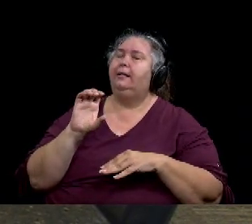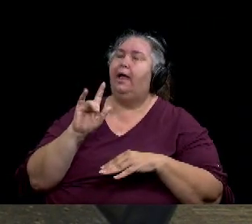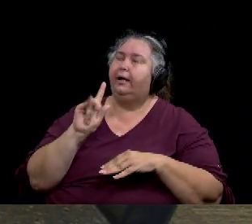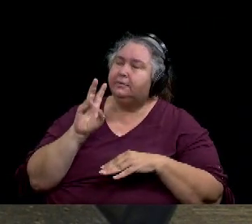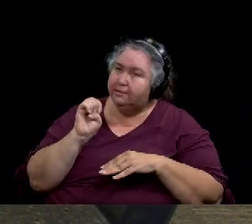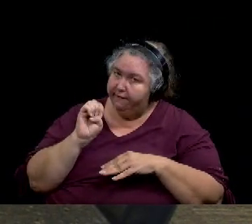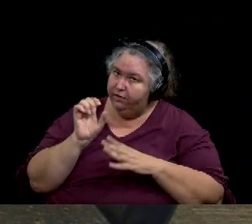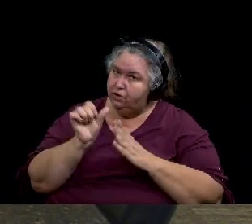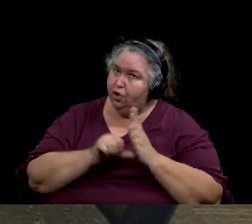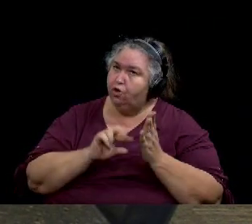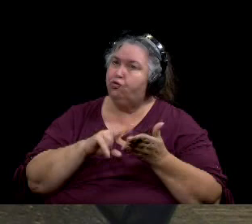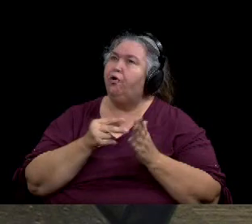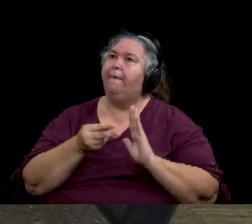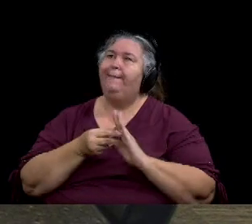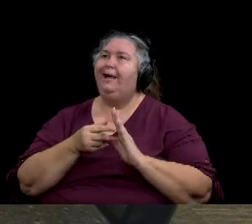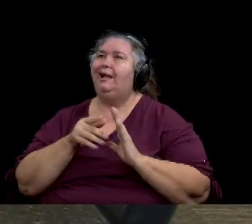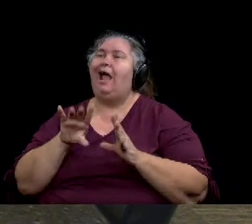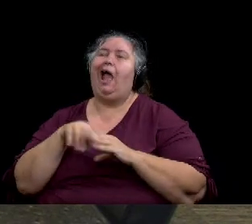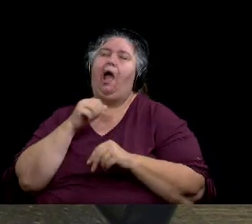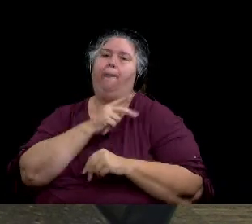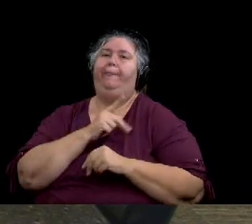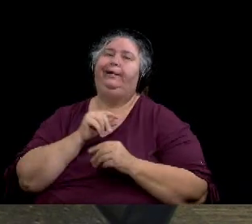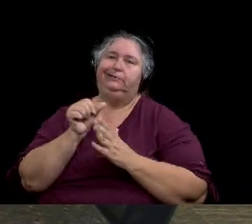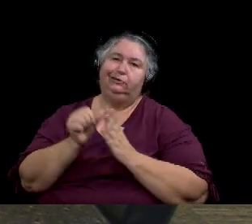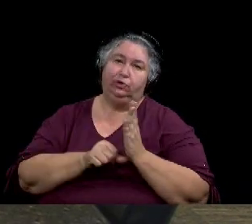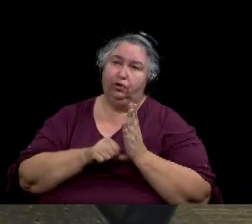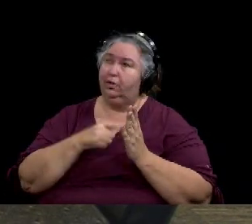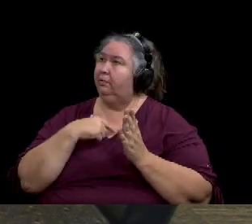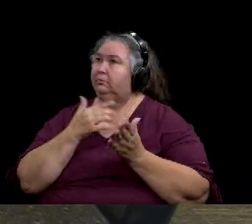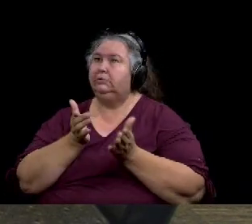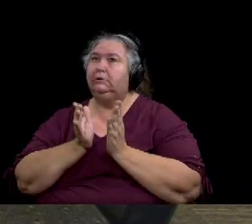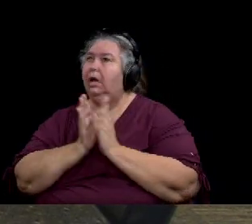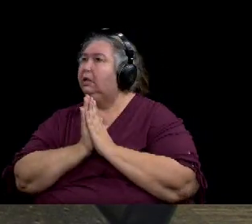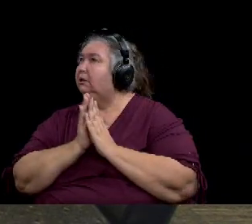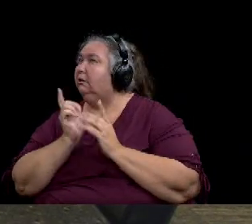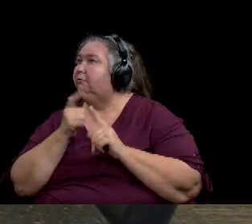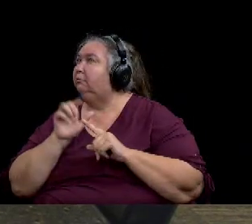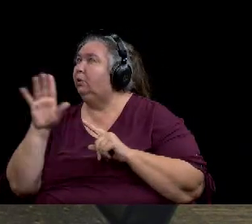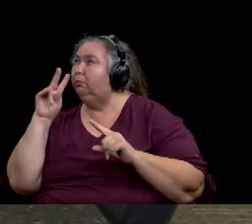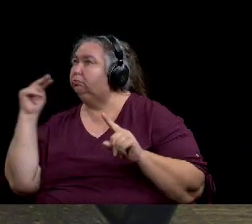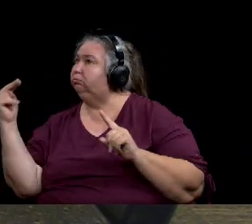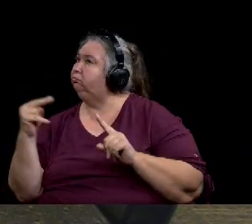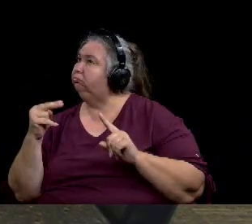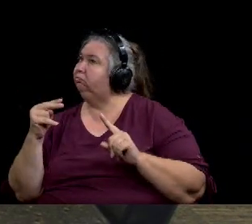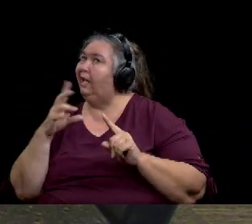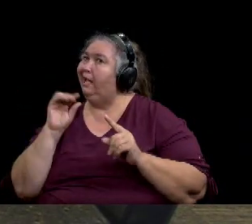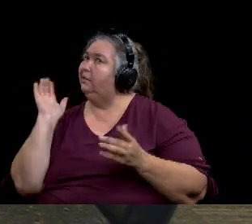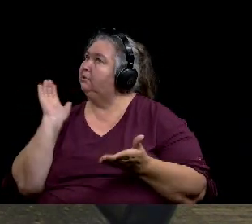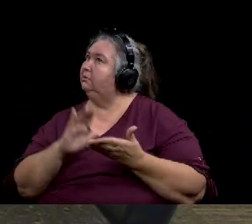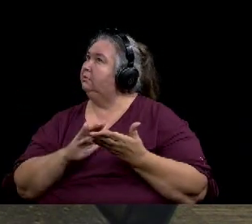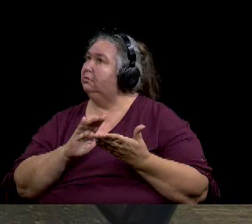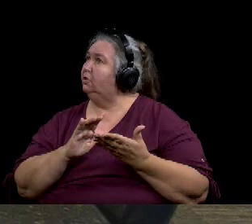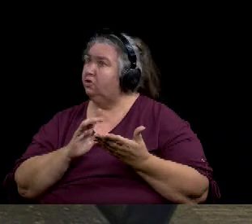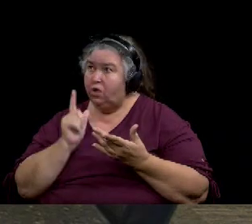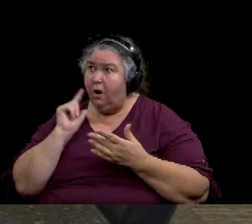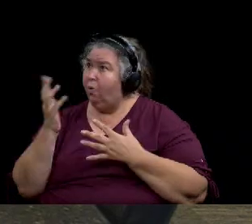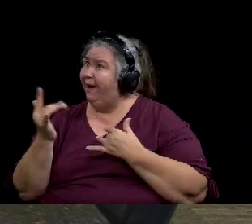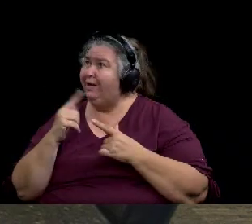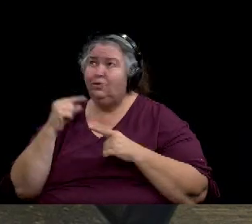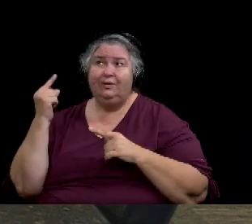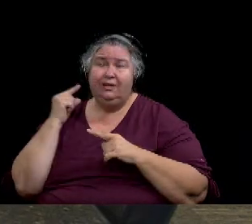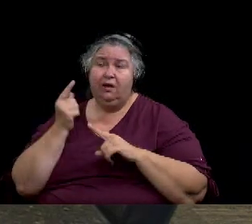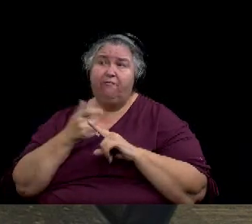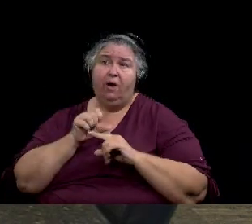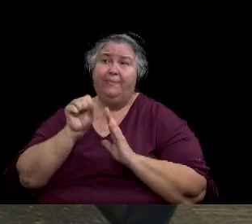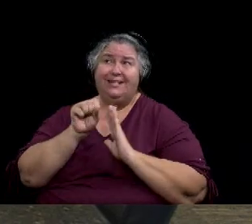Becker, just wanted to ask you guys about your stance on that order, and as far as cutting elective surgeries back, are y'all waiting to hear from the